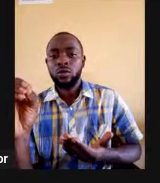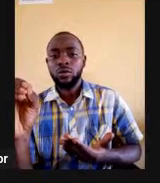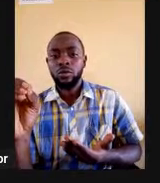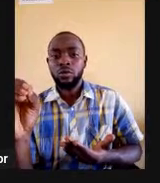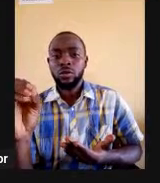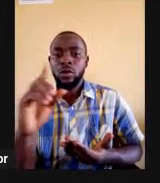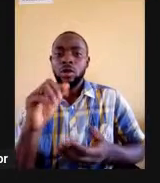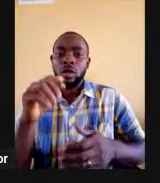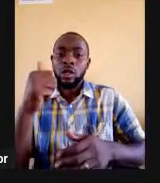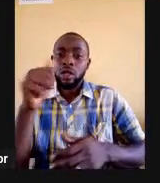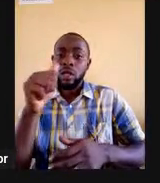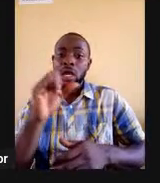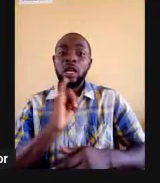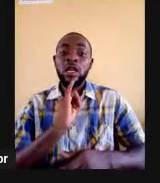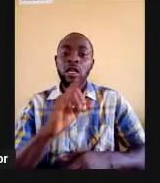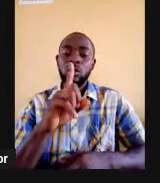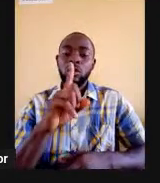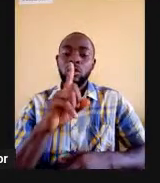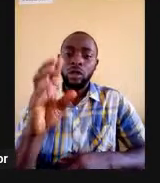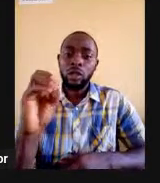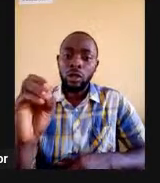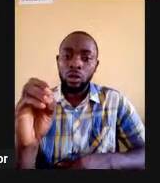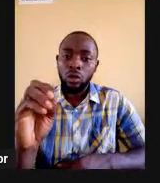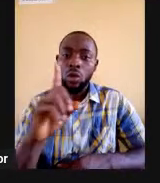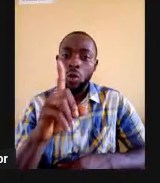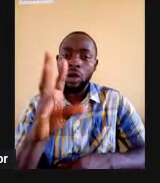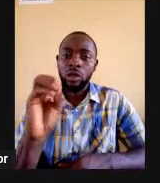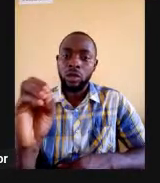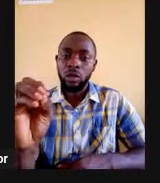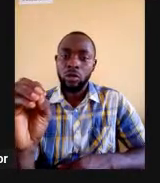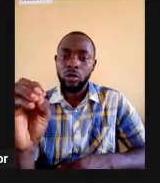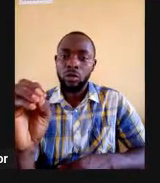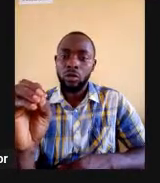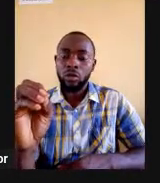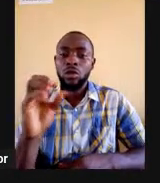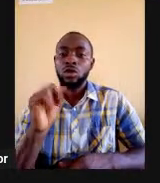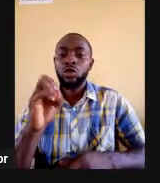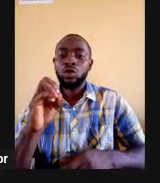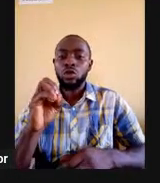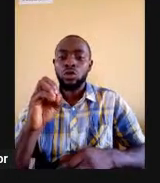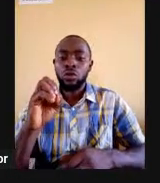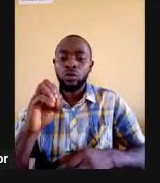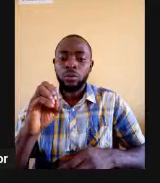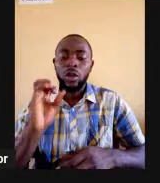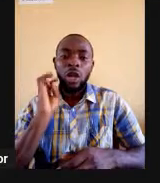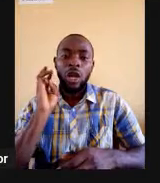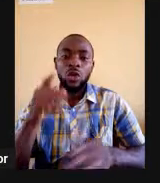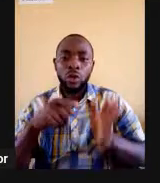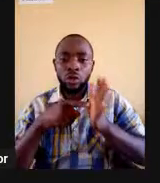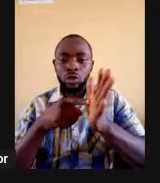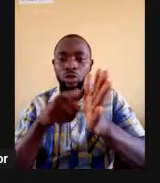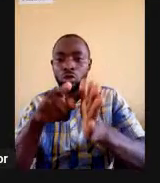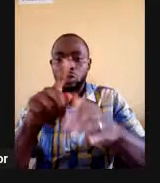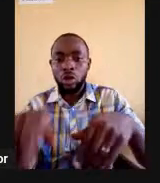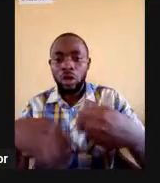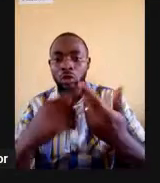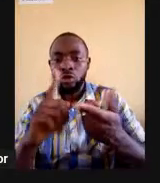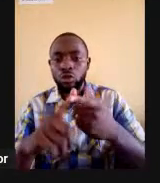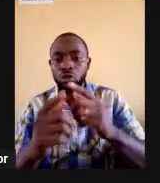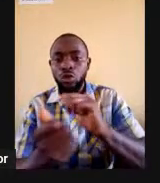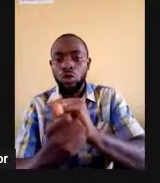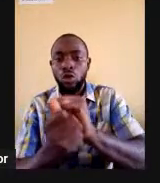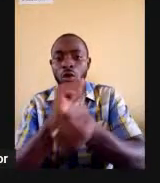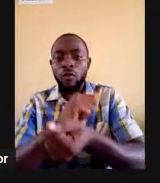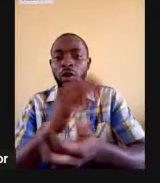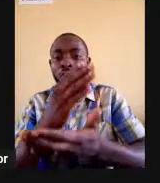in binary is 1 0 1 0. So I will show you how to convert some other numbers